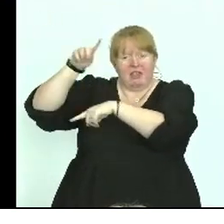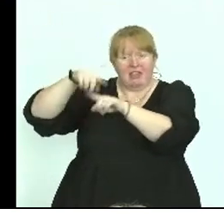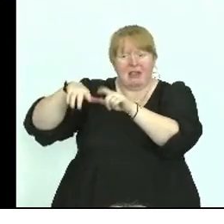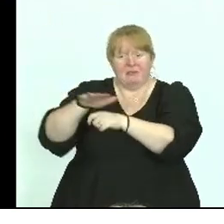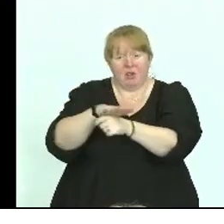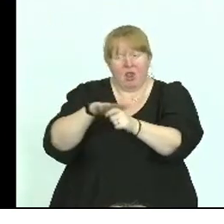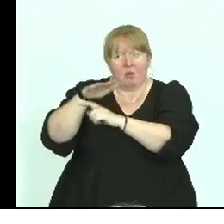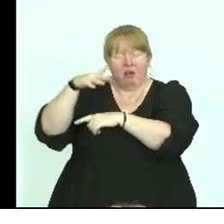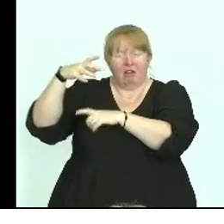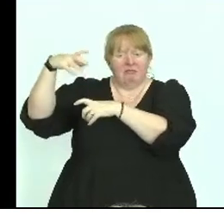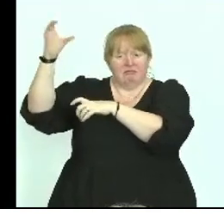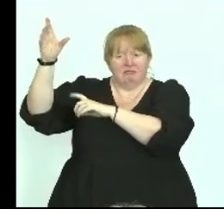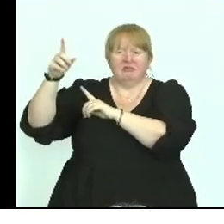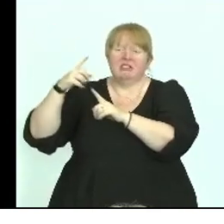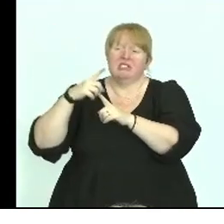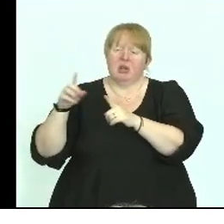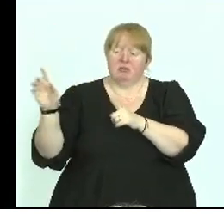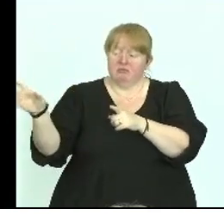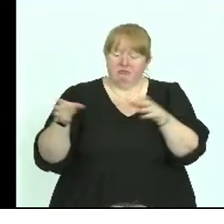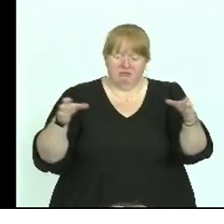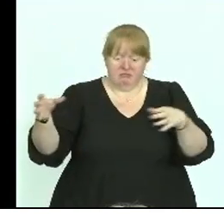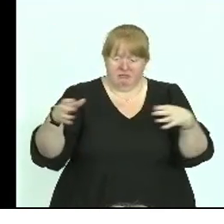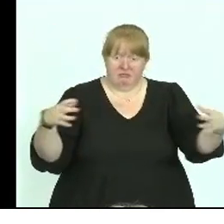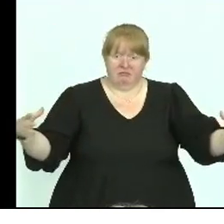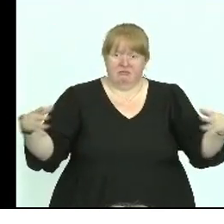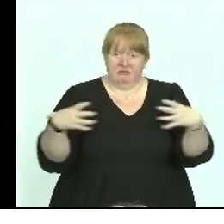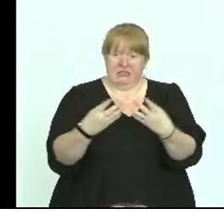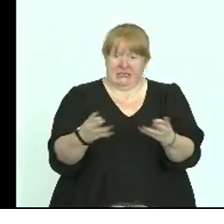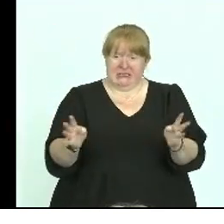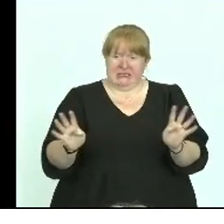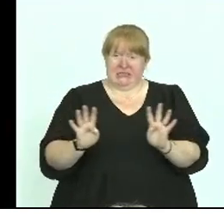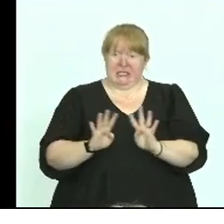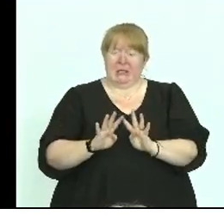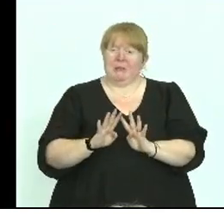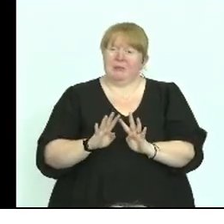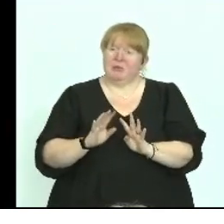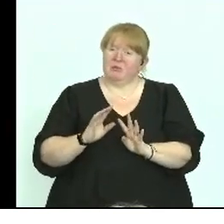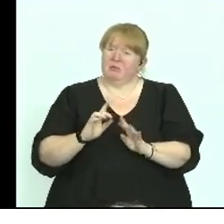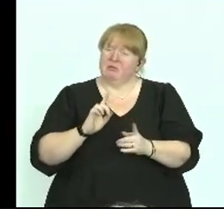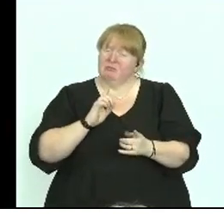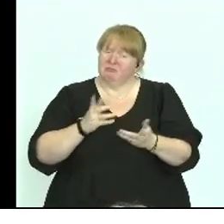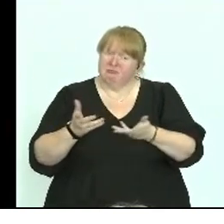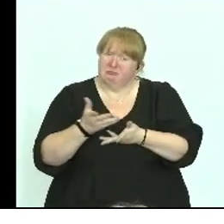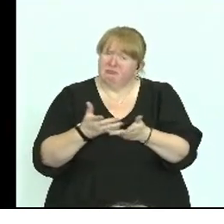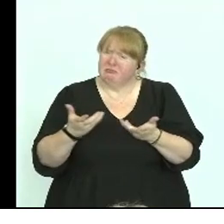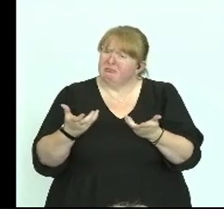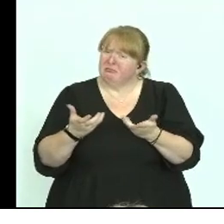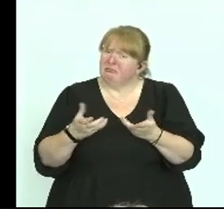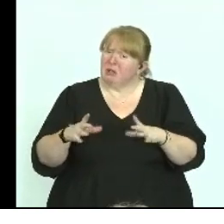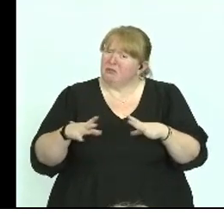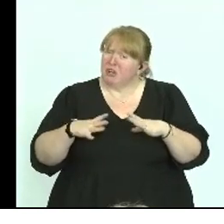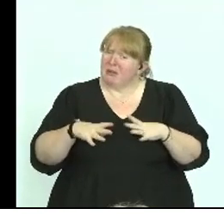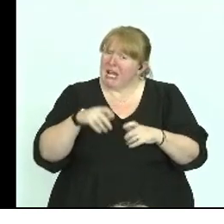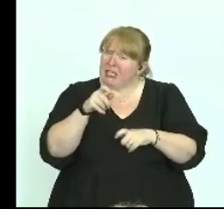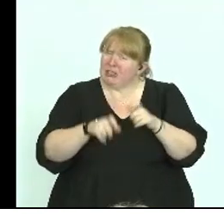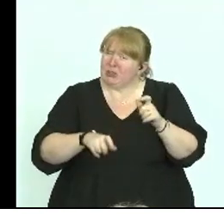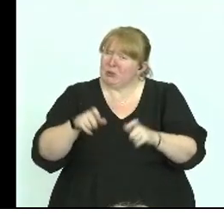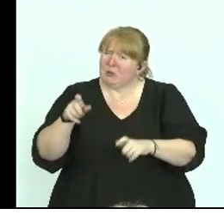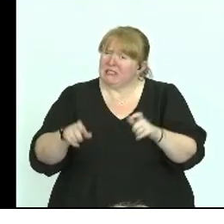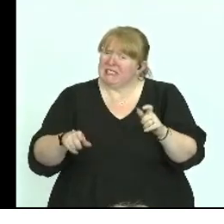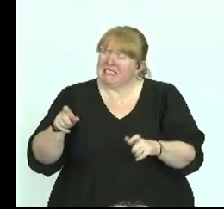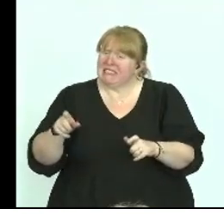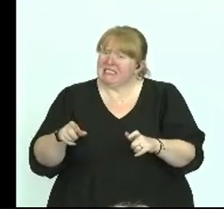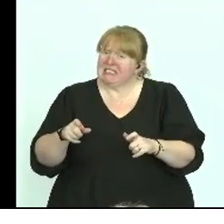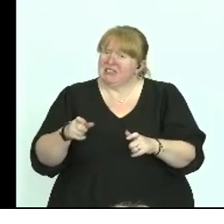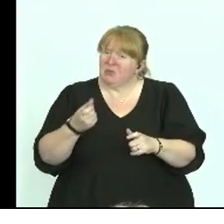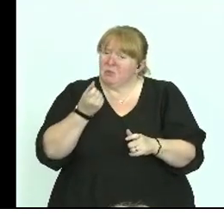And so these entities coming together to really answer this question of how do we help prepare more students to